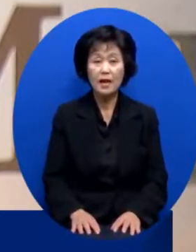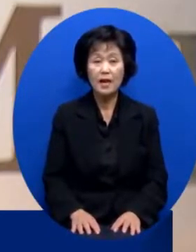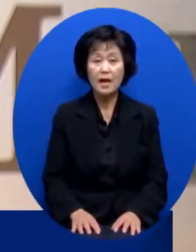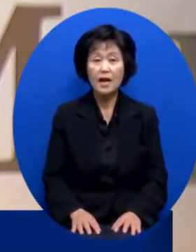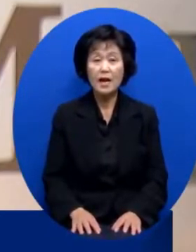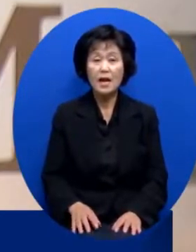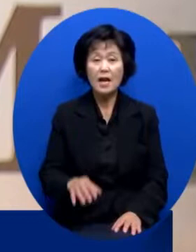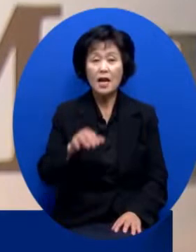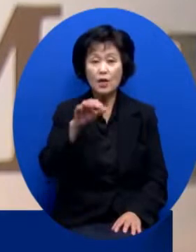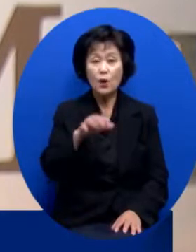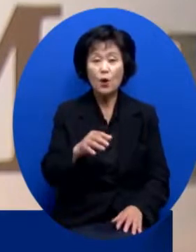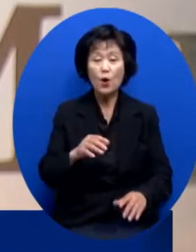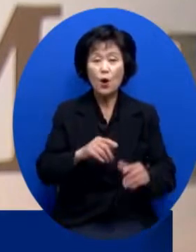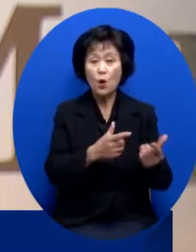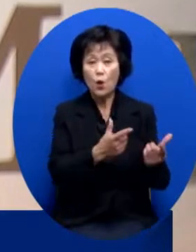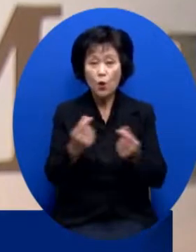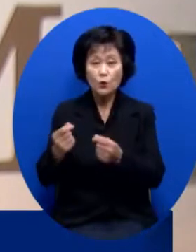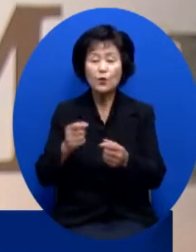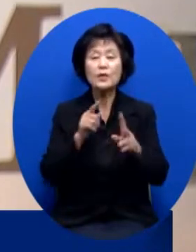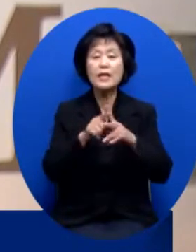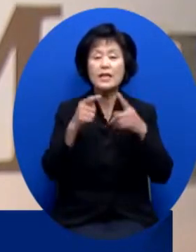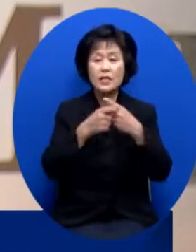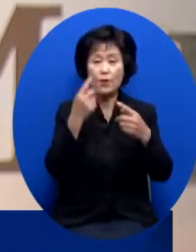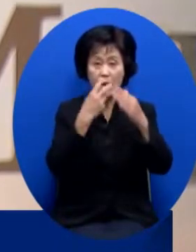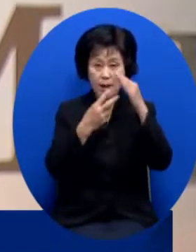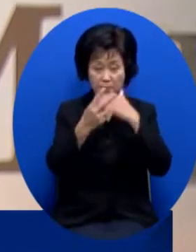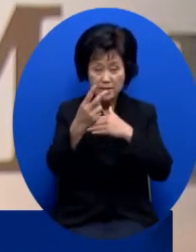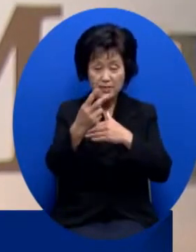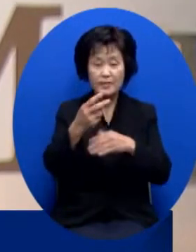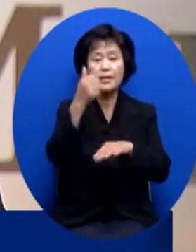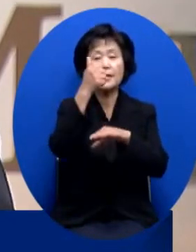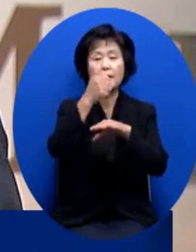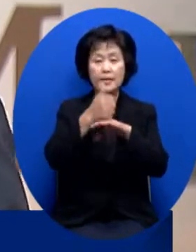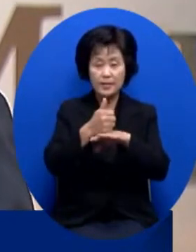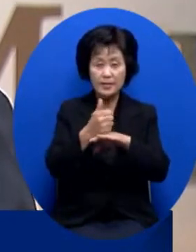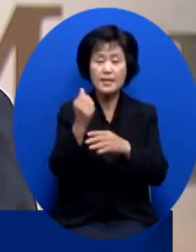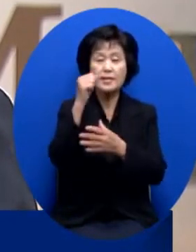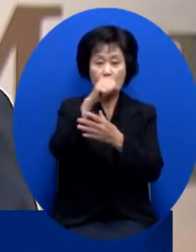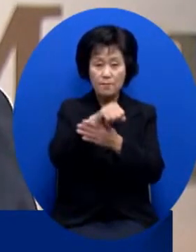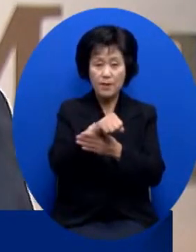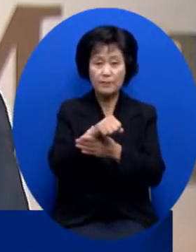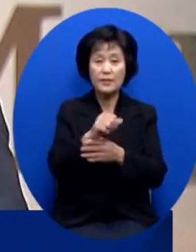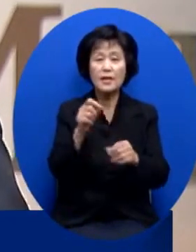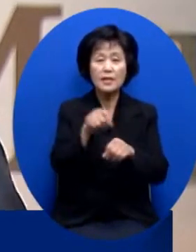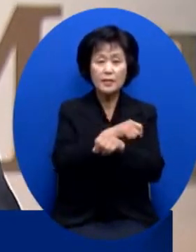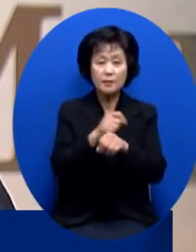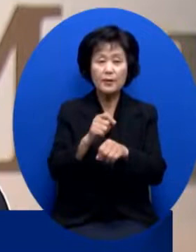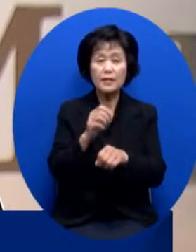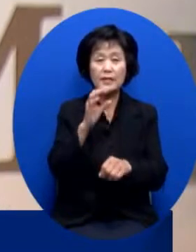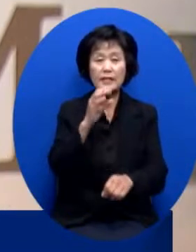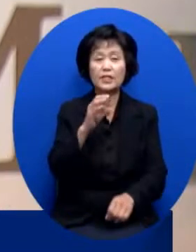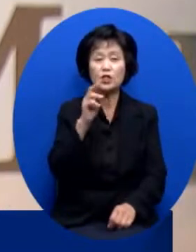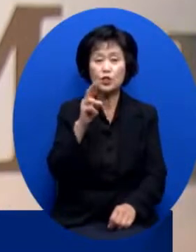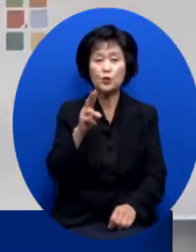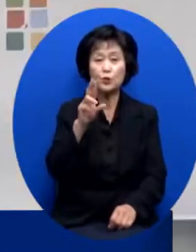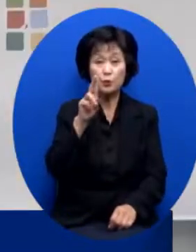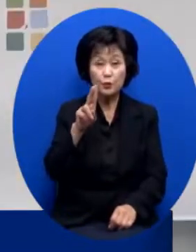fruit of the CUB. So I would like to particularly thank for your leadership in the formation of